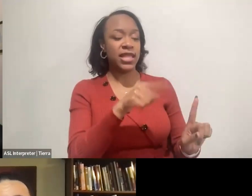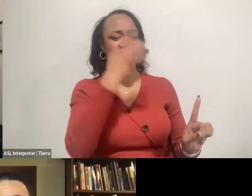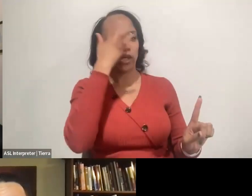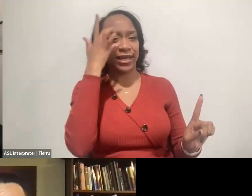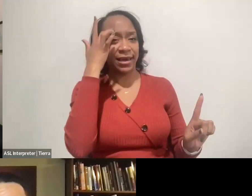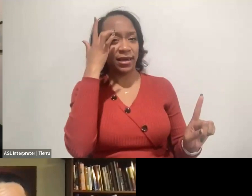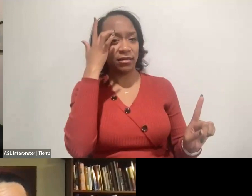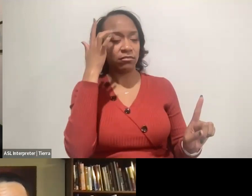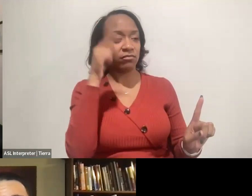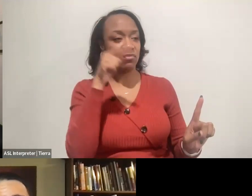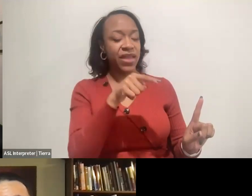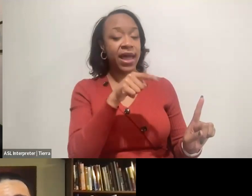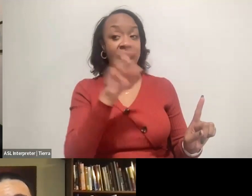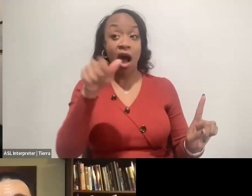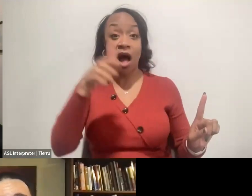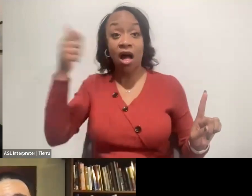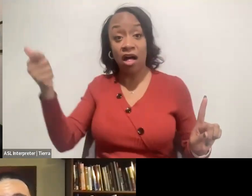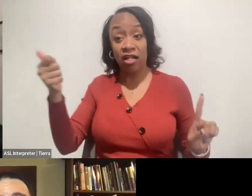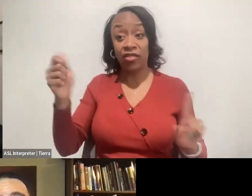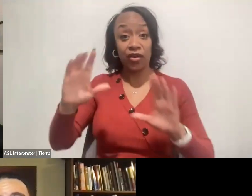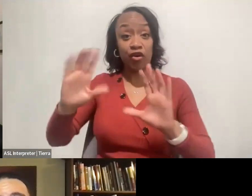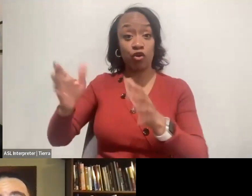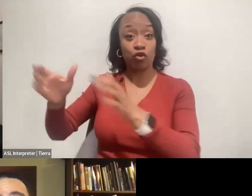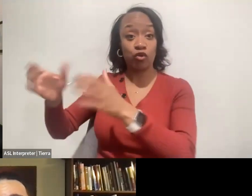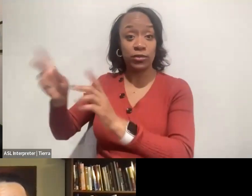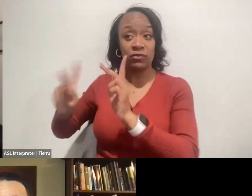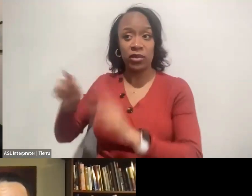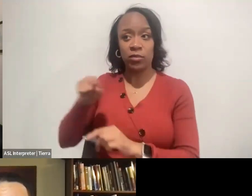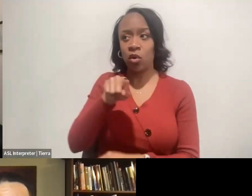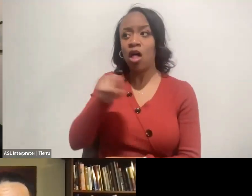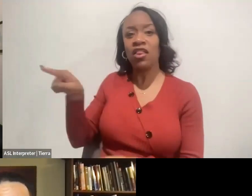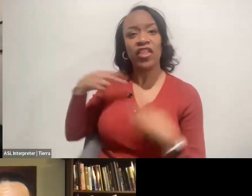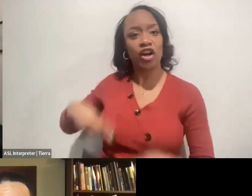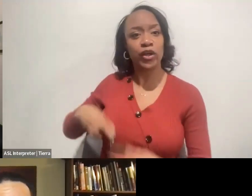that certain other sets of people are human."